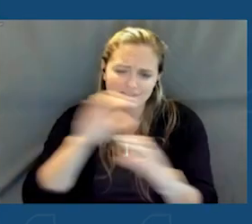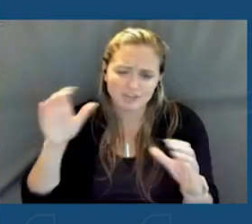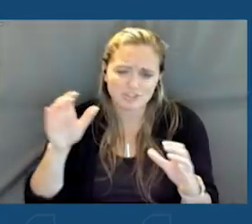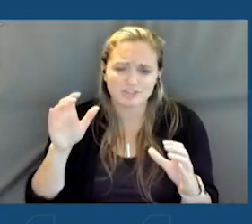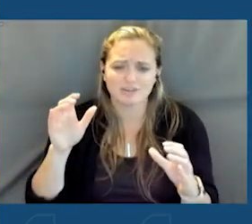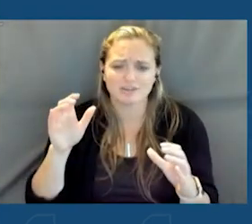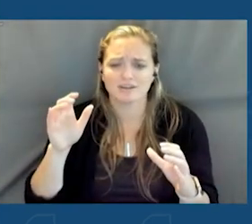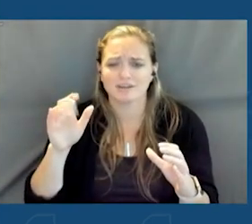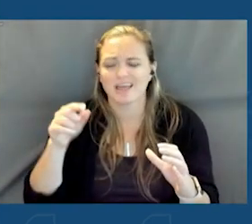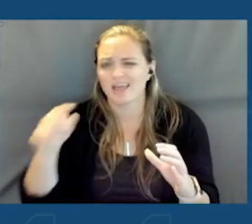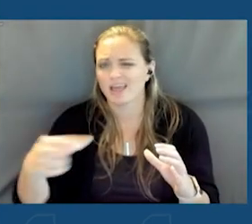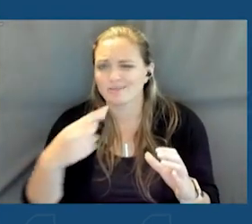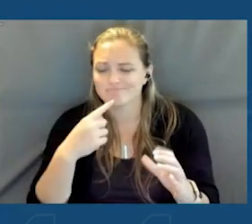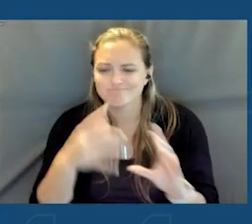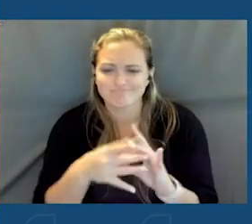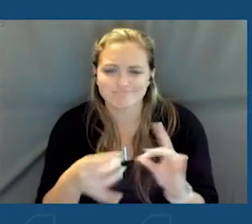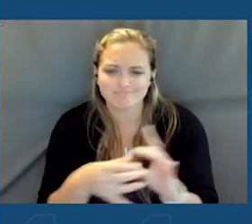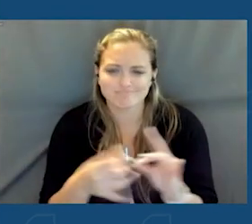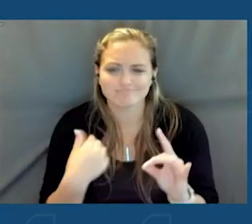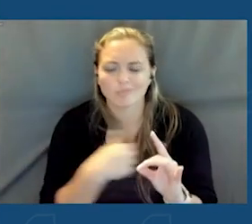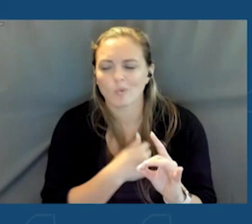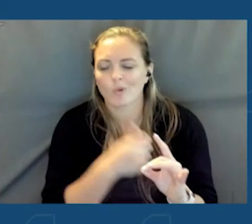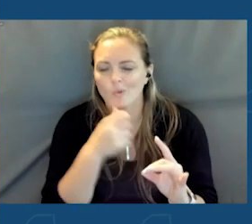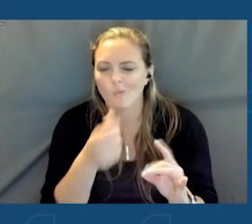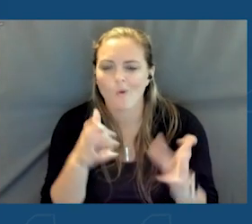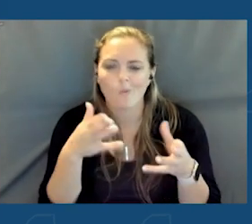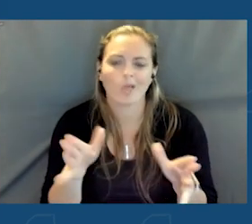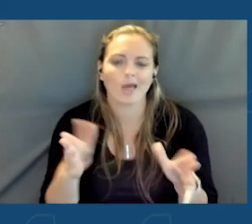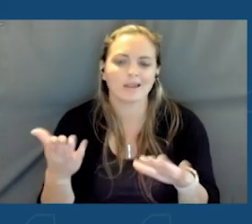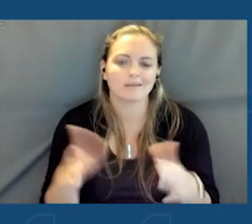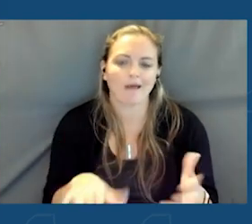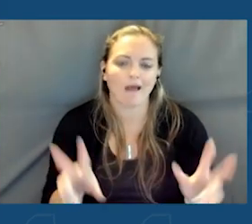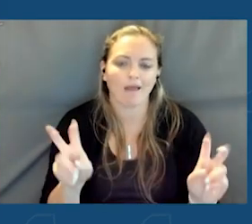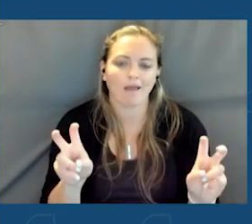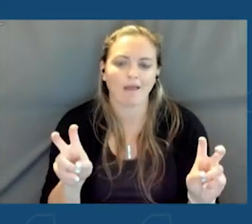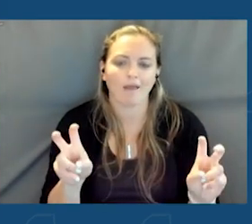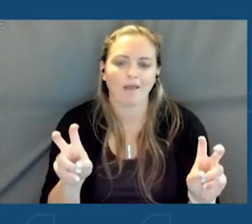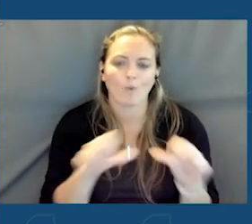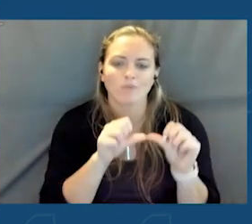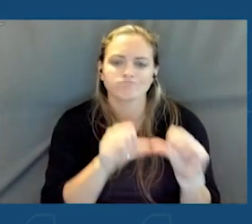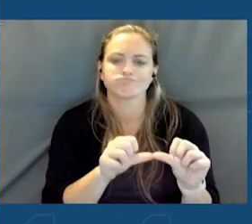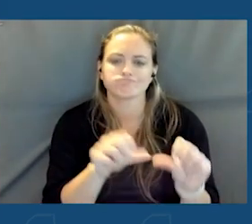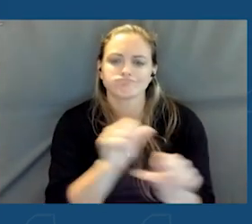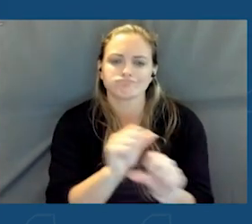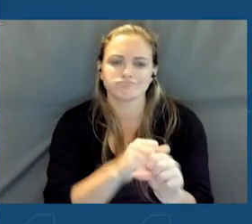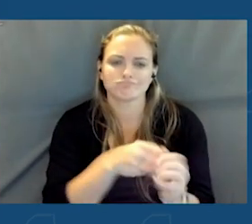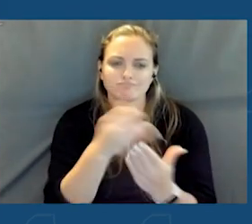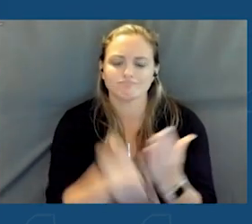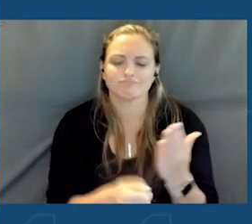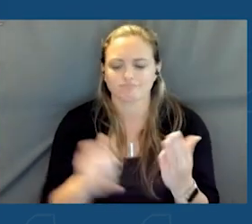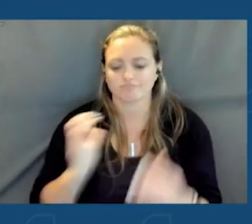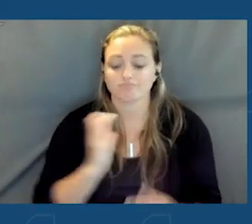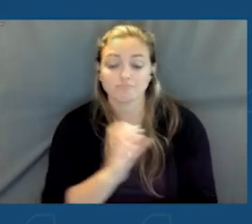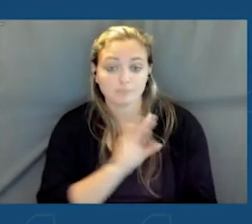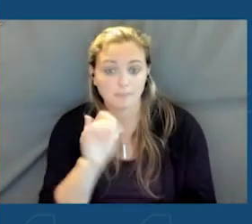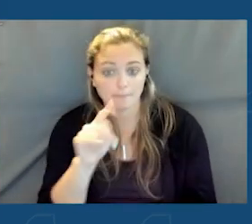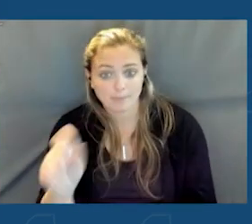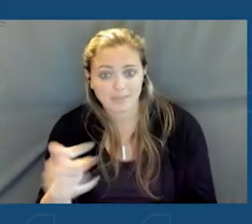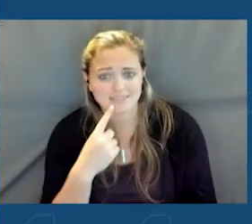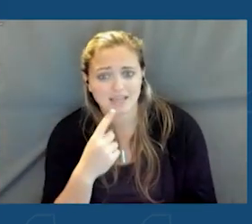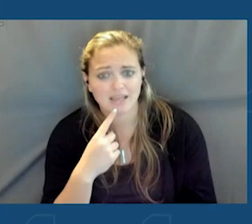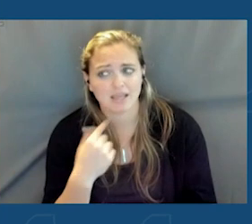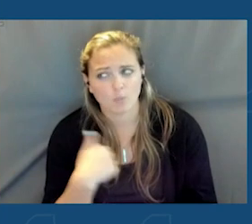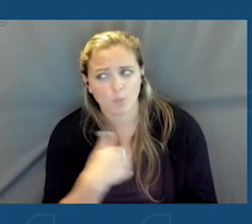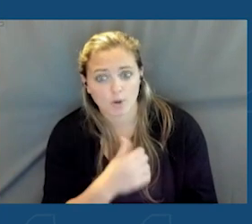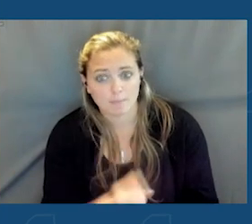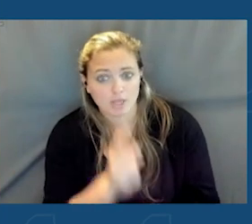him saying that, you know what, we're not going to let this die. And Congressman Meeks saying, hey, we want to make sure a minority